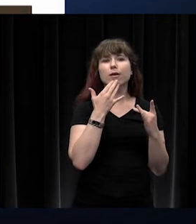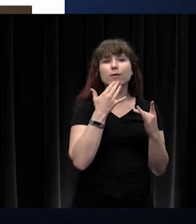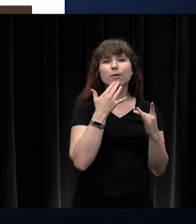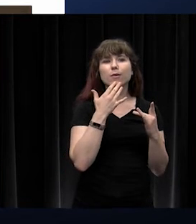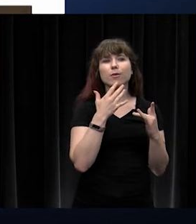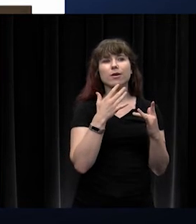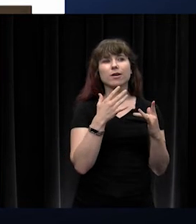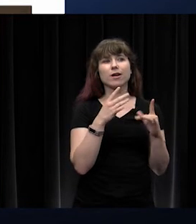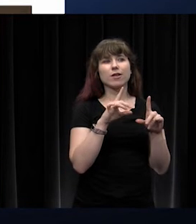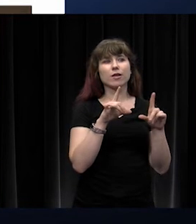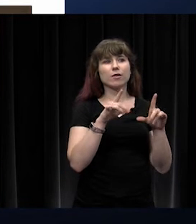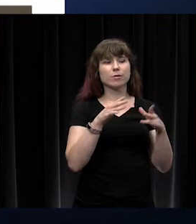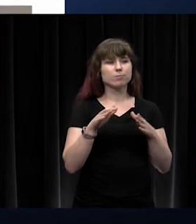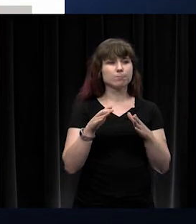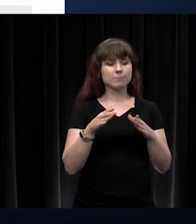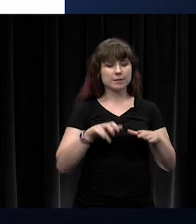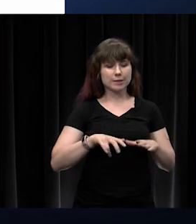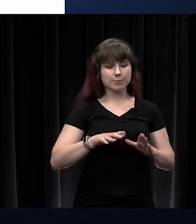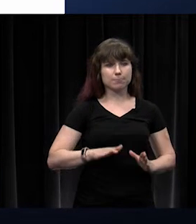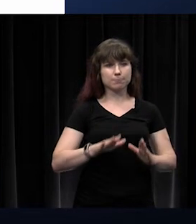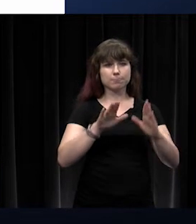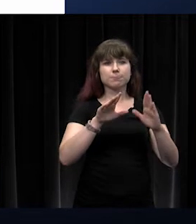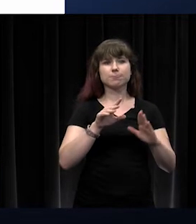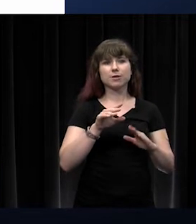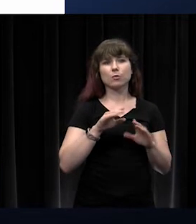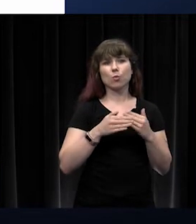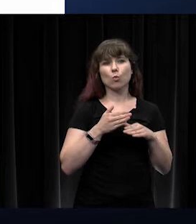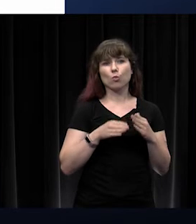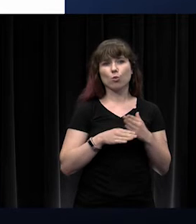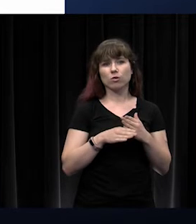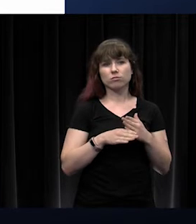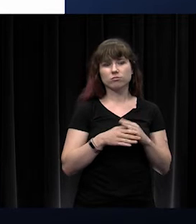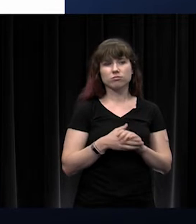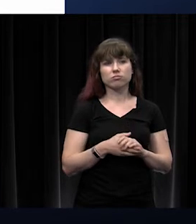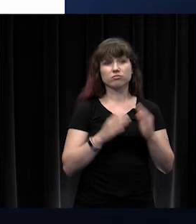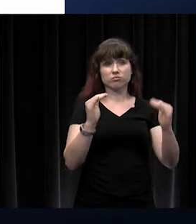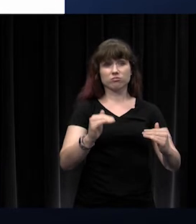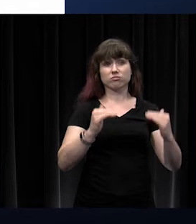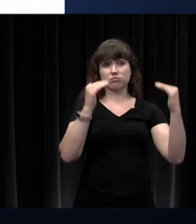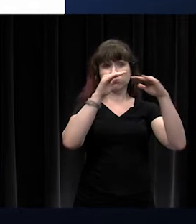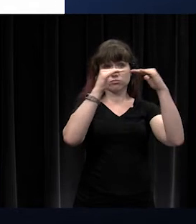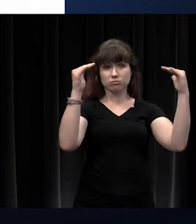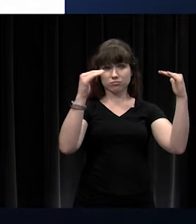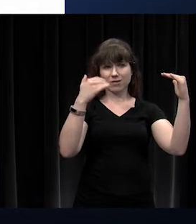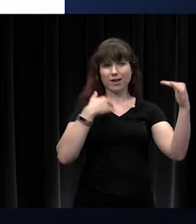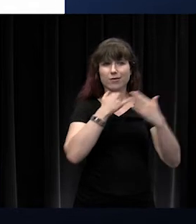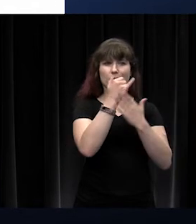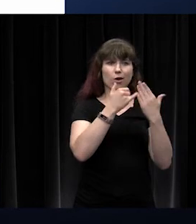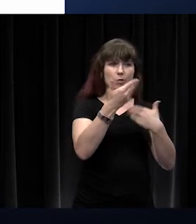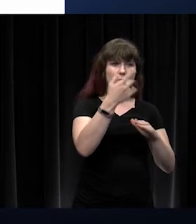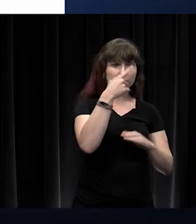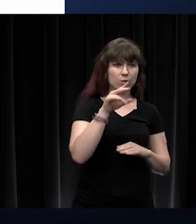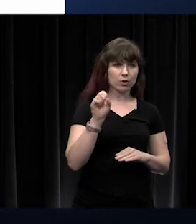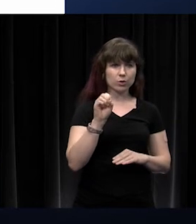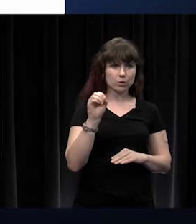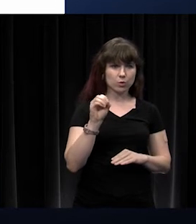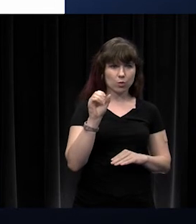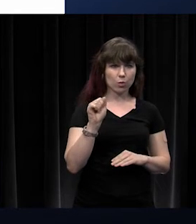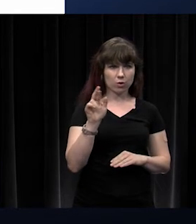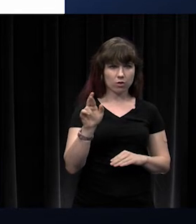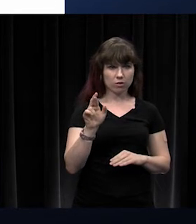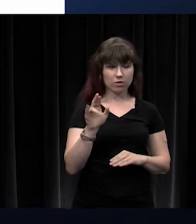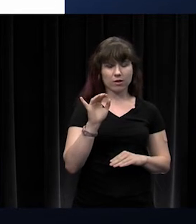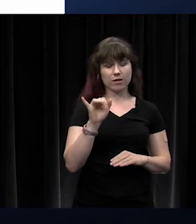the learning stair tower. And then on the upper floor is an art room for SOAR. This is another